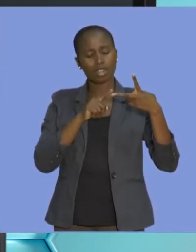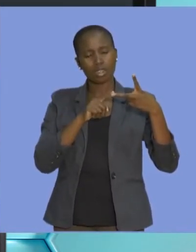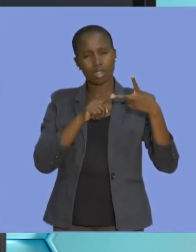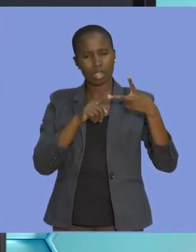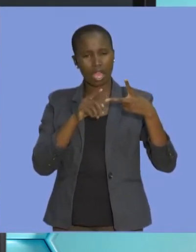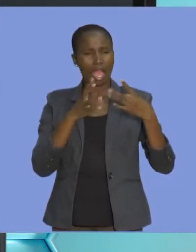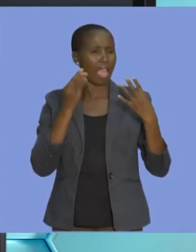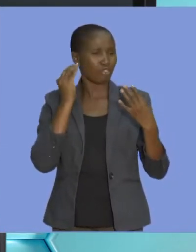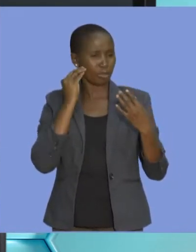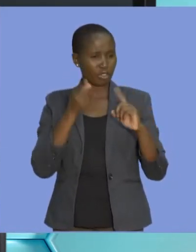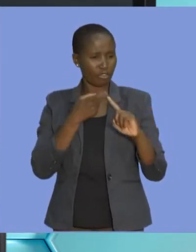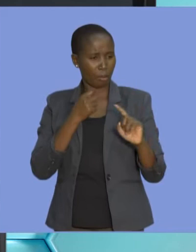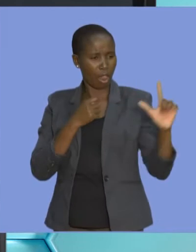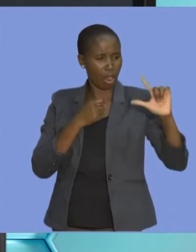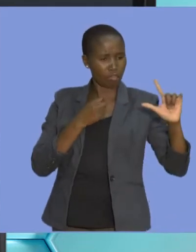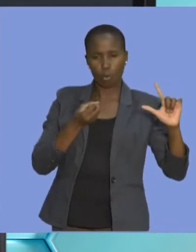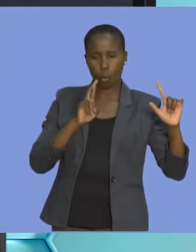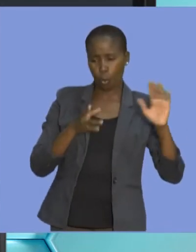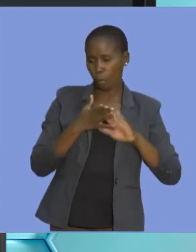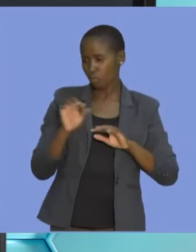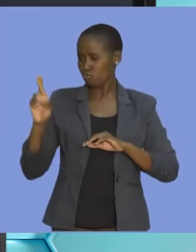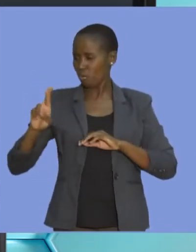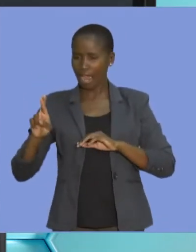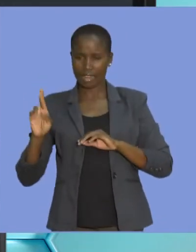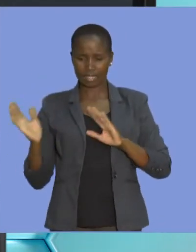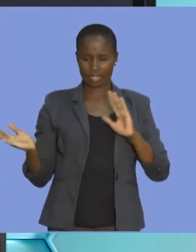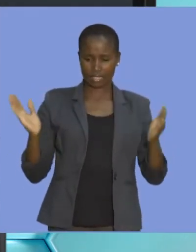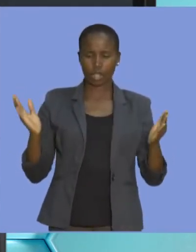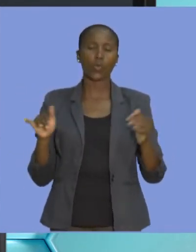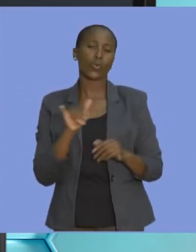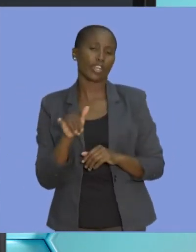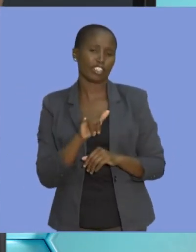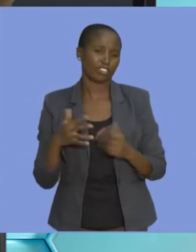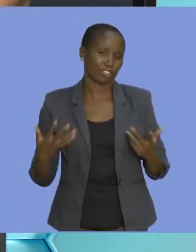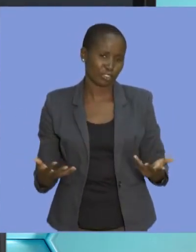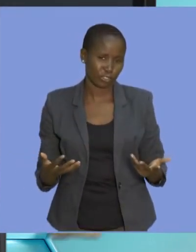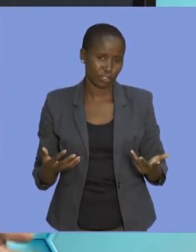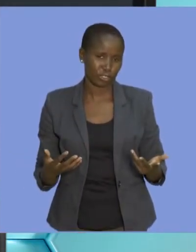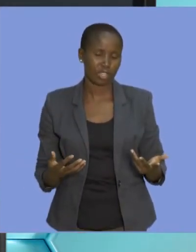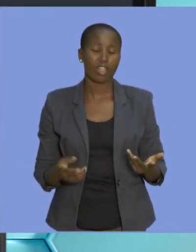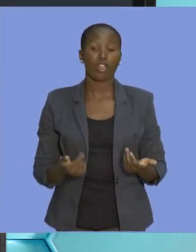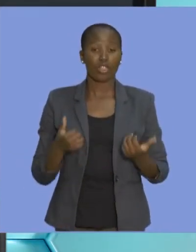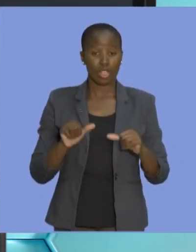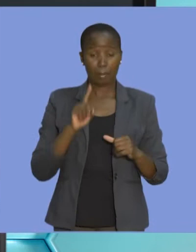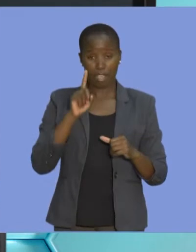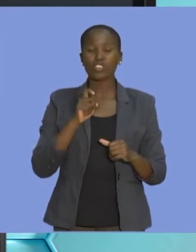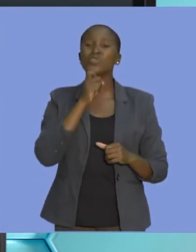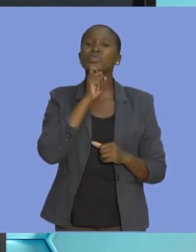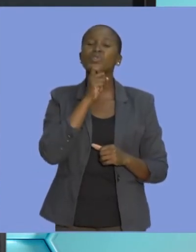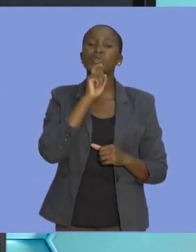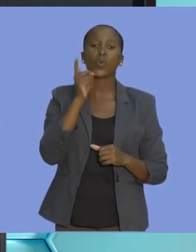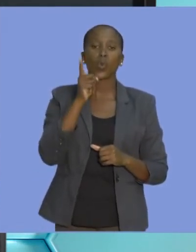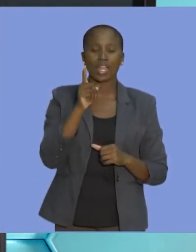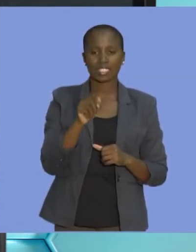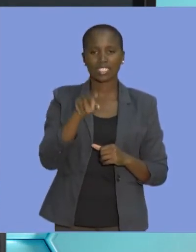is symmetric. The side of the data is the same as the side of the data. But we'll use the whisker plot to explore